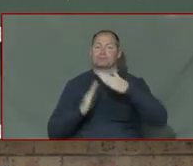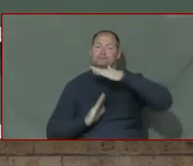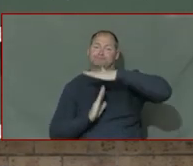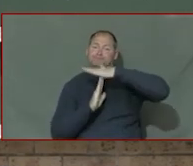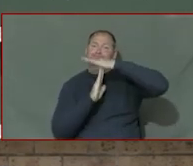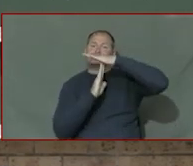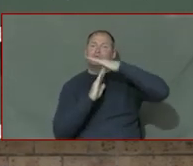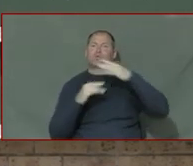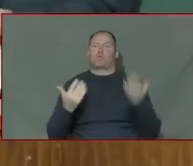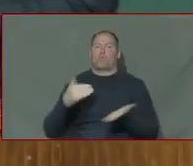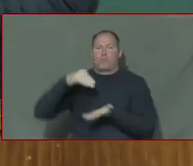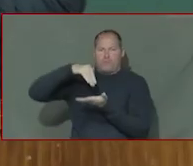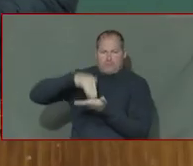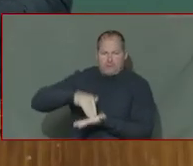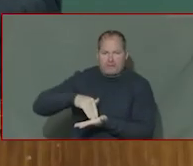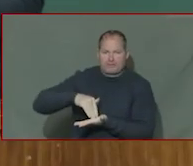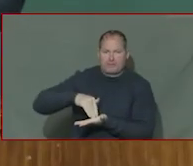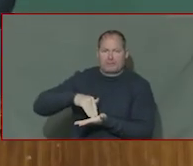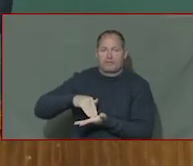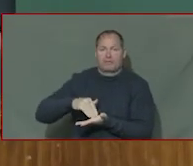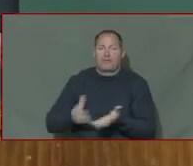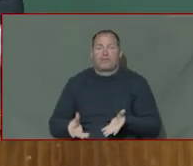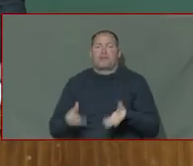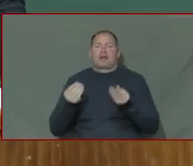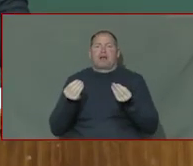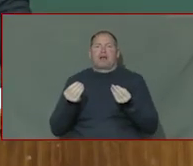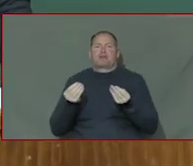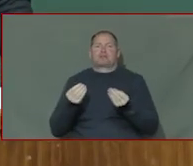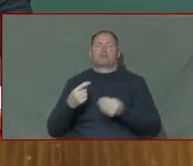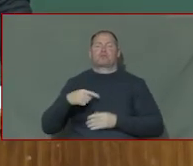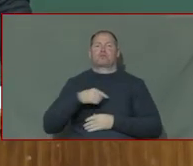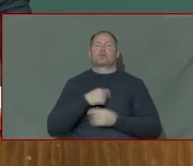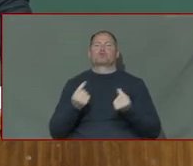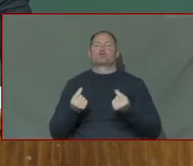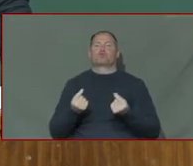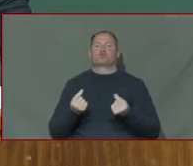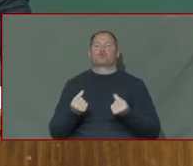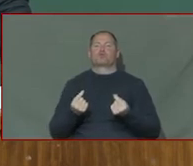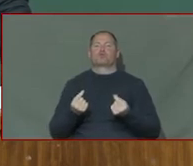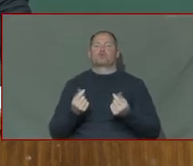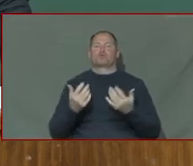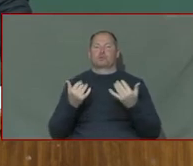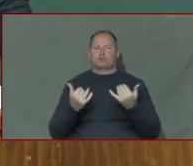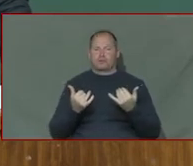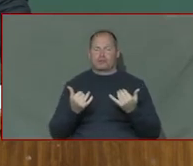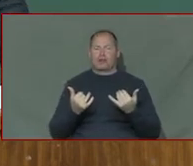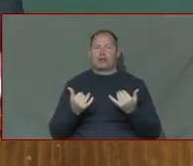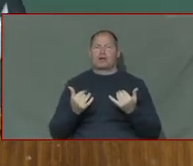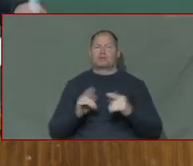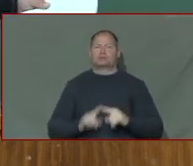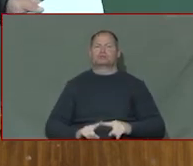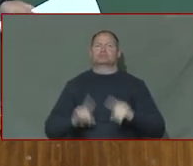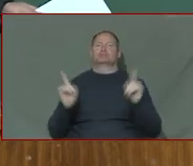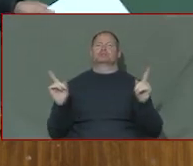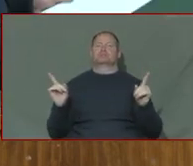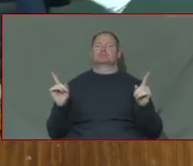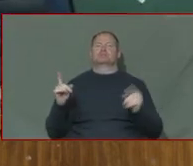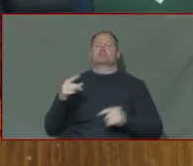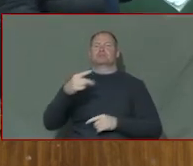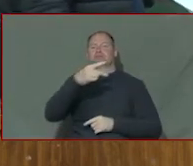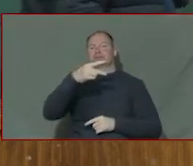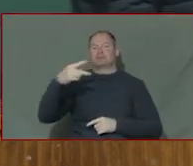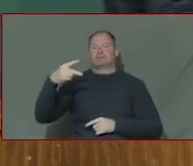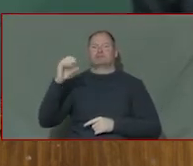or minimum of anything, we differentiate and we let it equal to 0. If we want